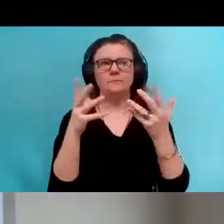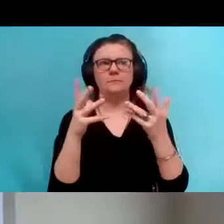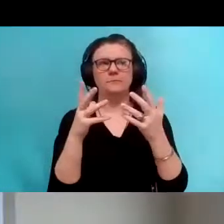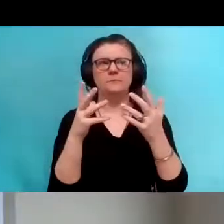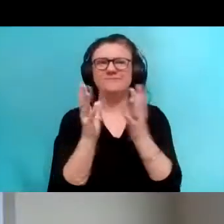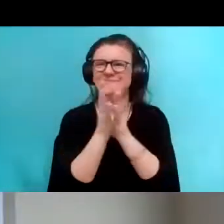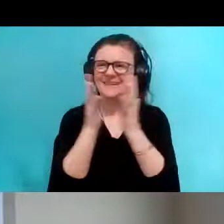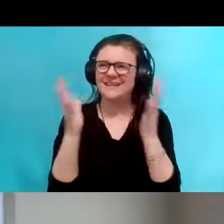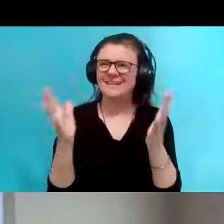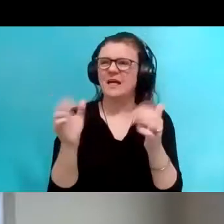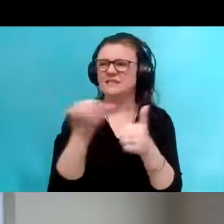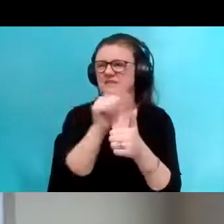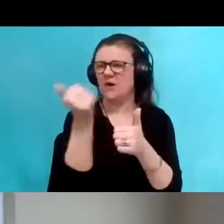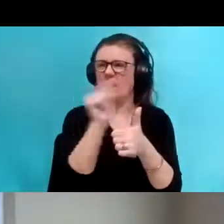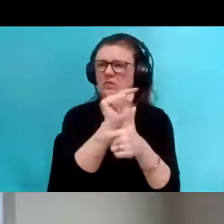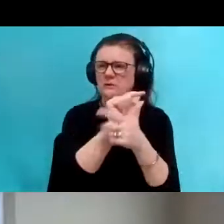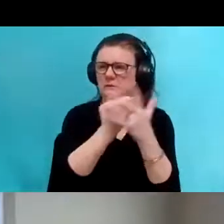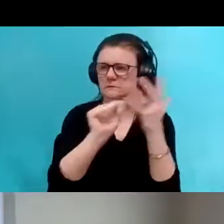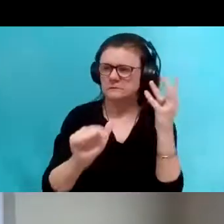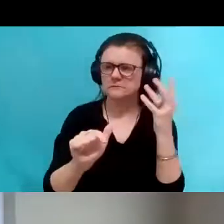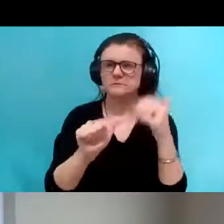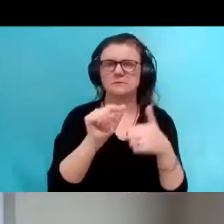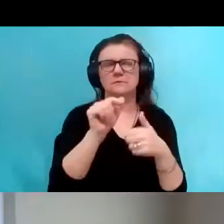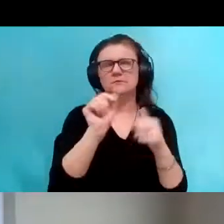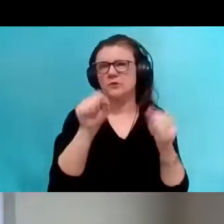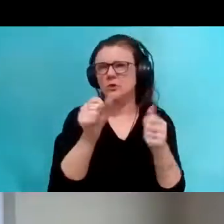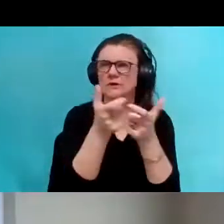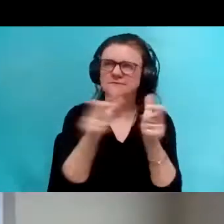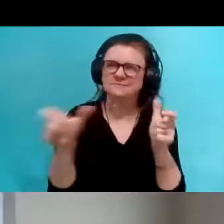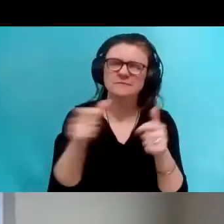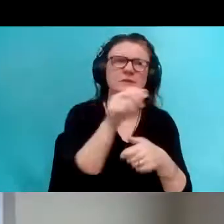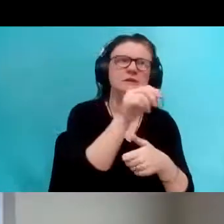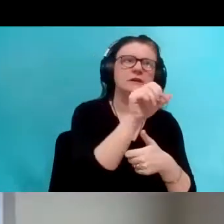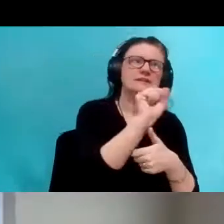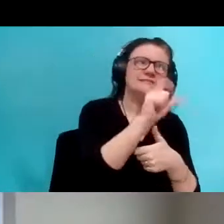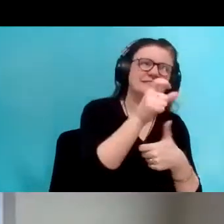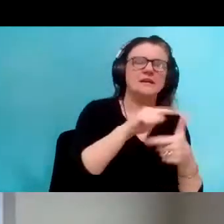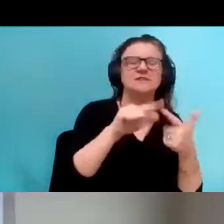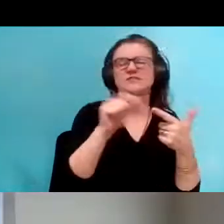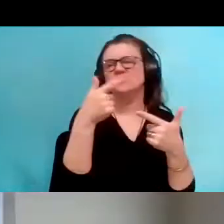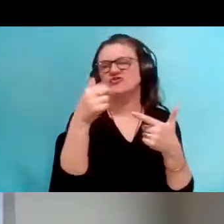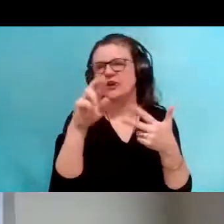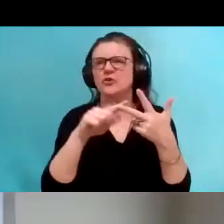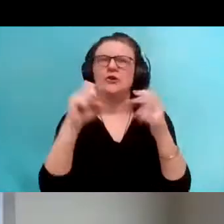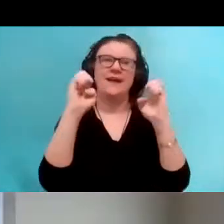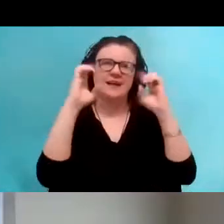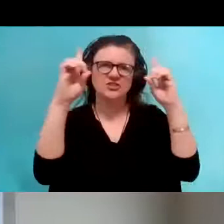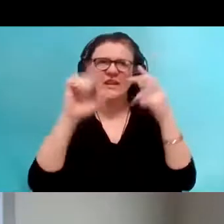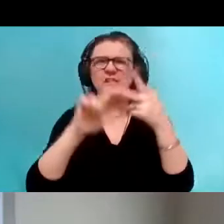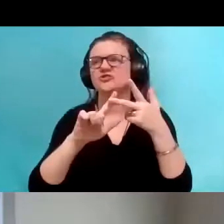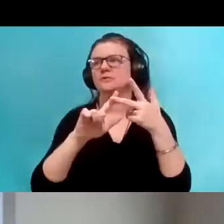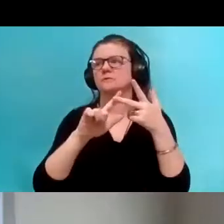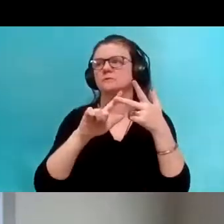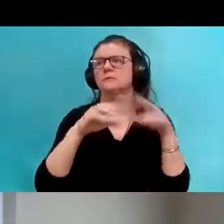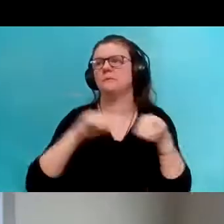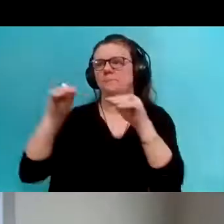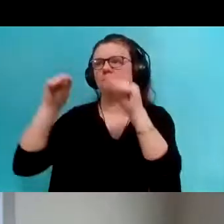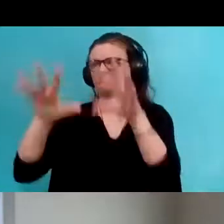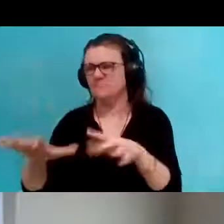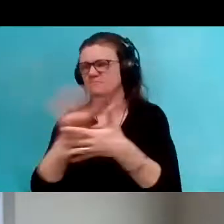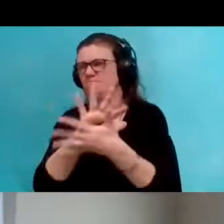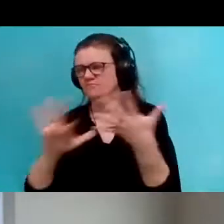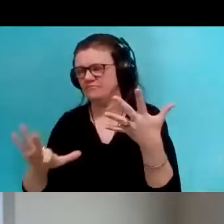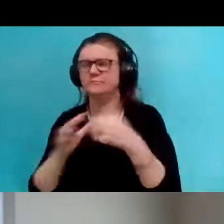lots of other characteristics: class, race, location, disability, education, migration, etc. But also, I